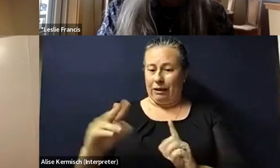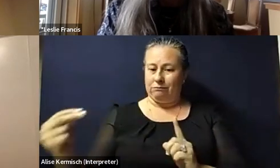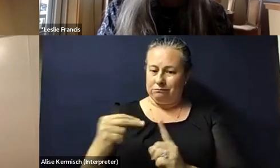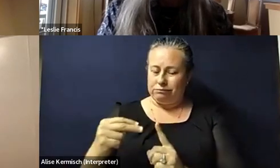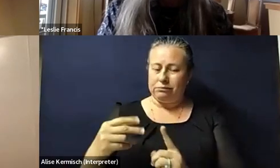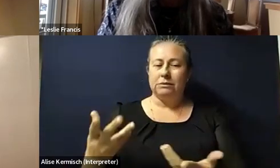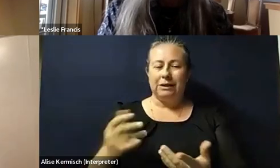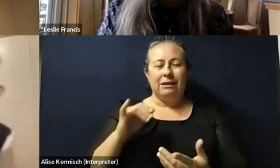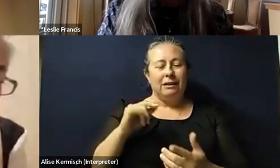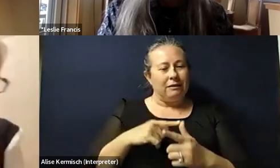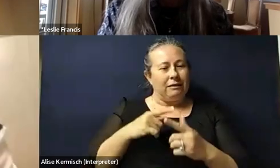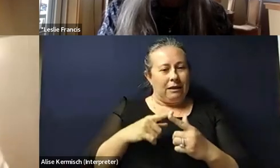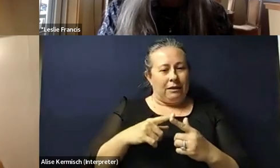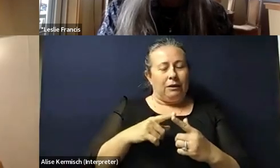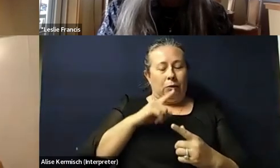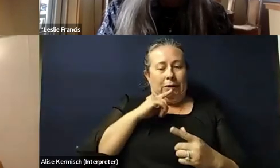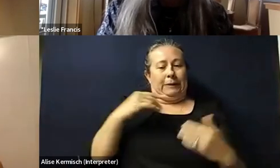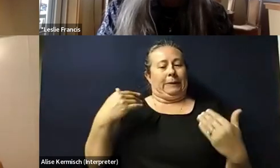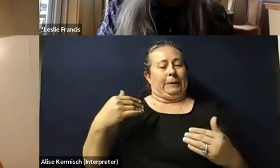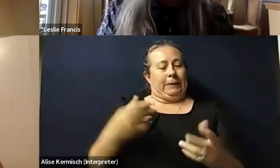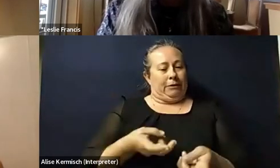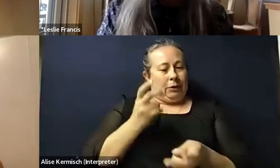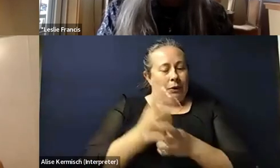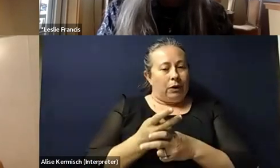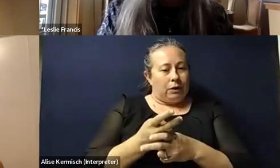think that's where it kind of gets really tough when